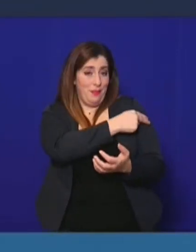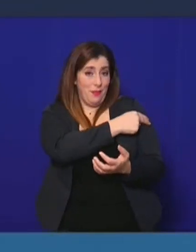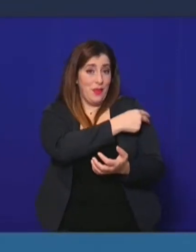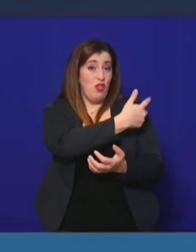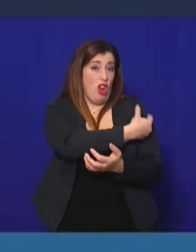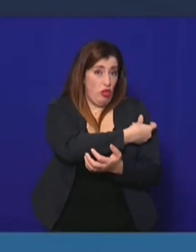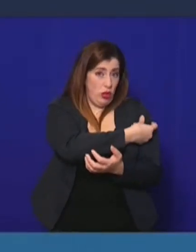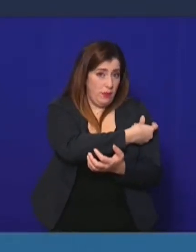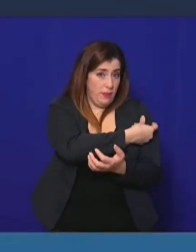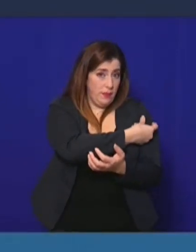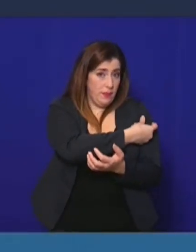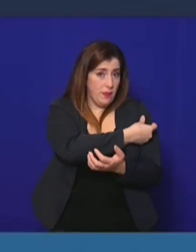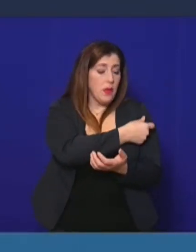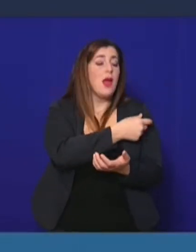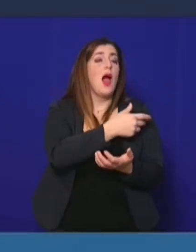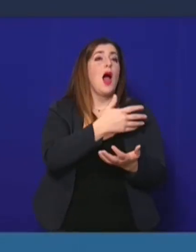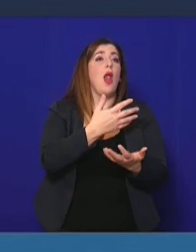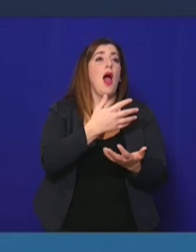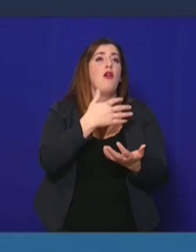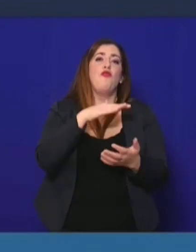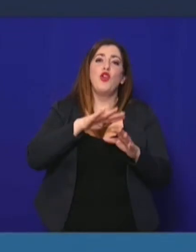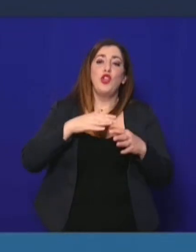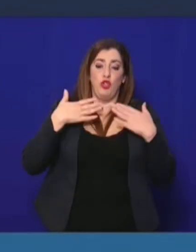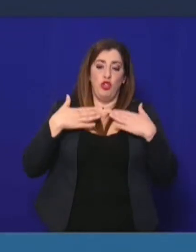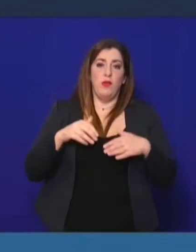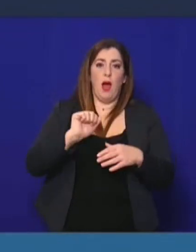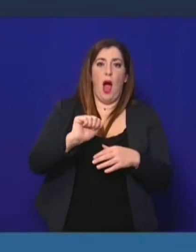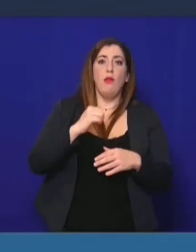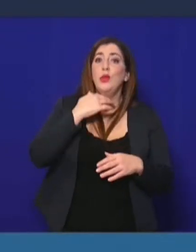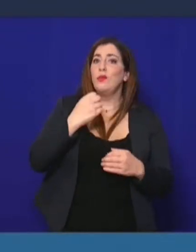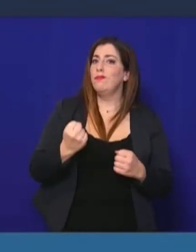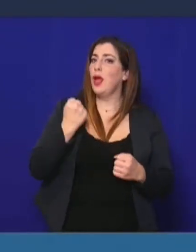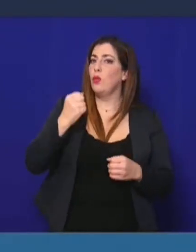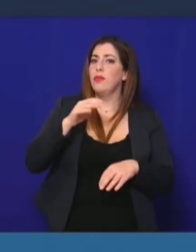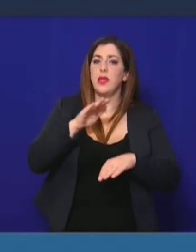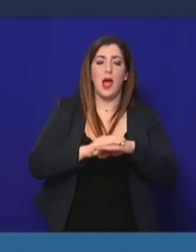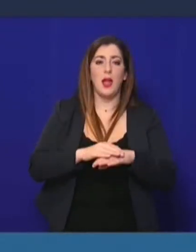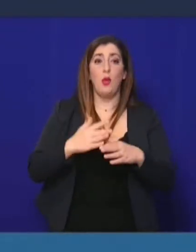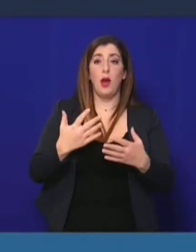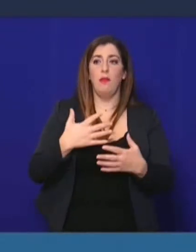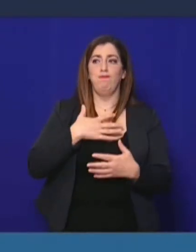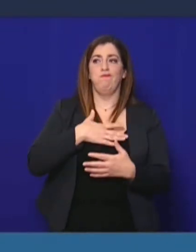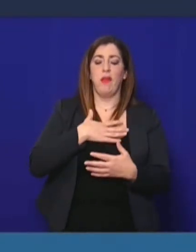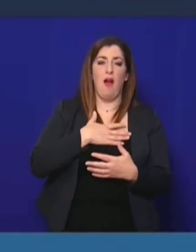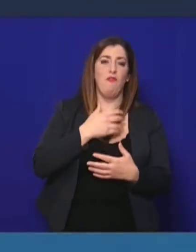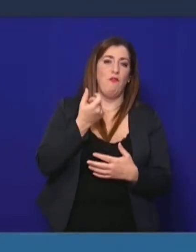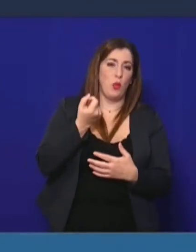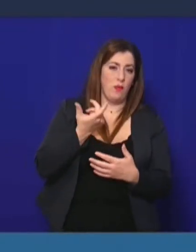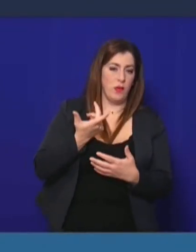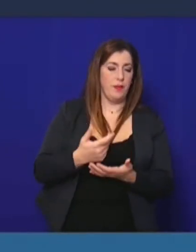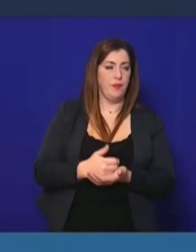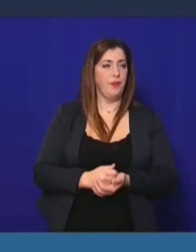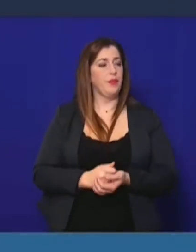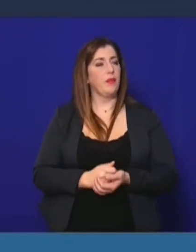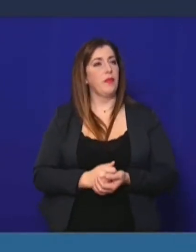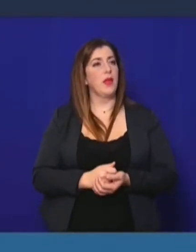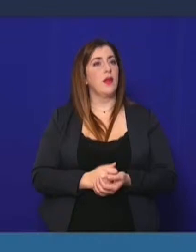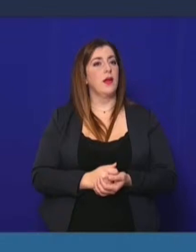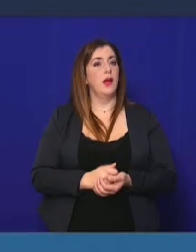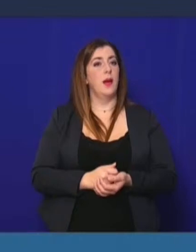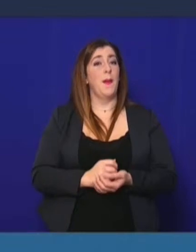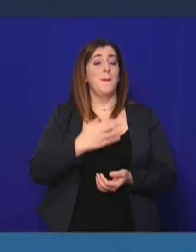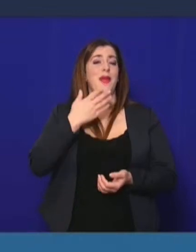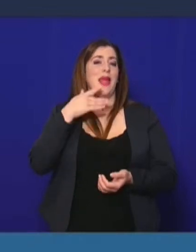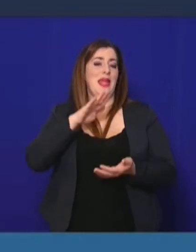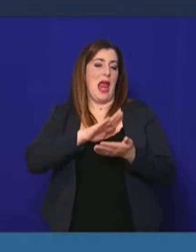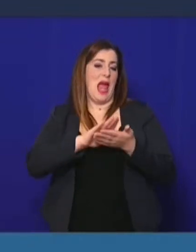dan il-virus. Barra minn hekk ukoll nafu li la darba inti ħadd l-ewwel tilqima u mbagħad inti kum eventwalment bnejt bet